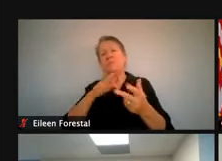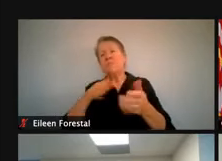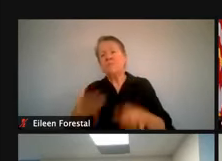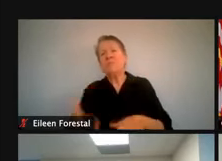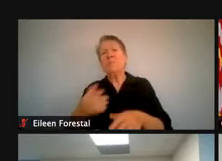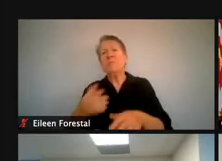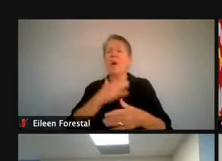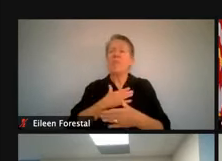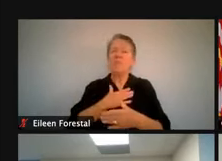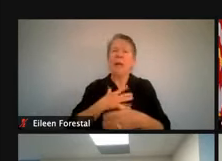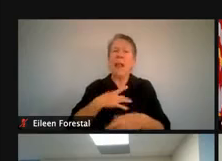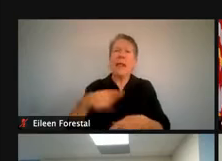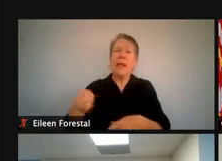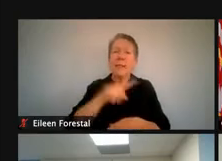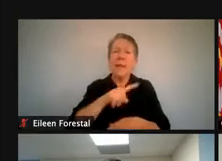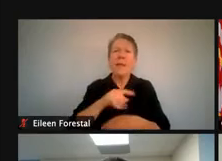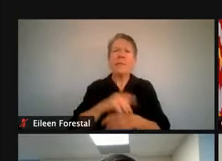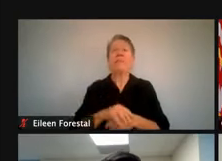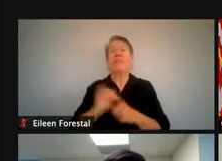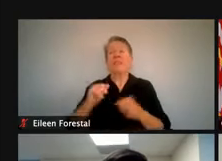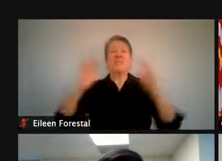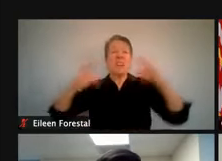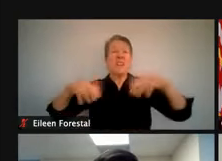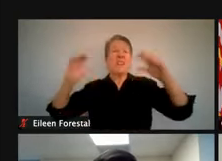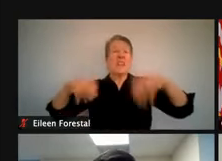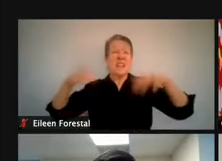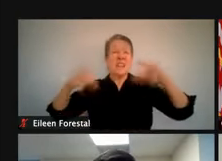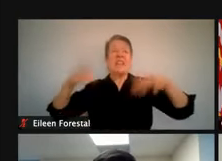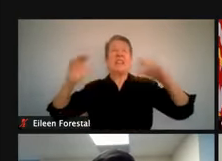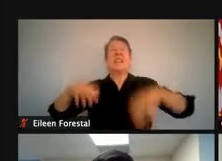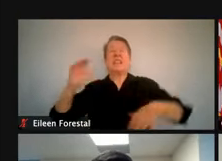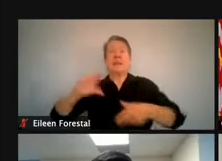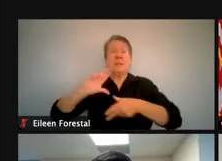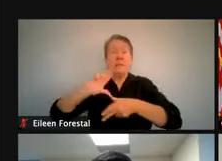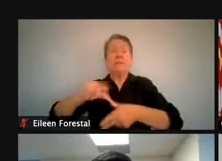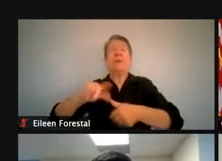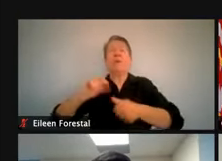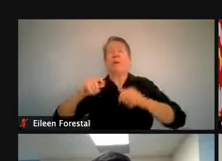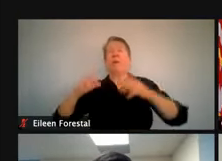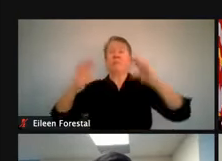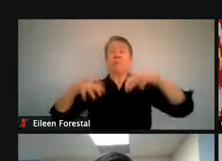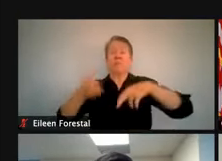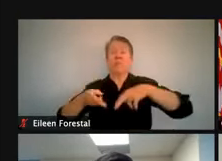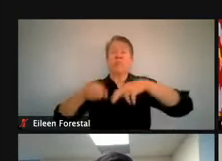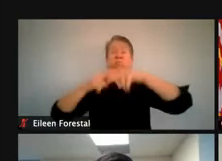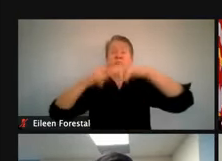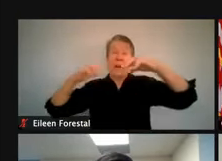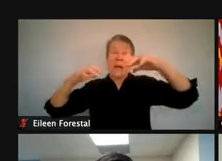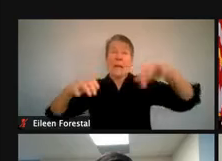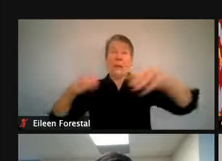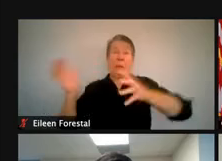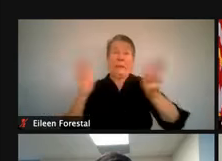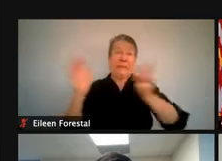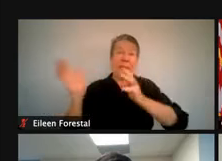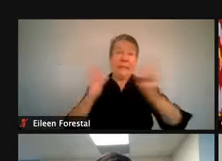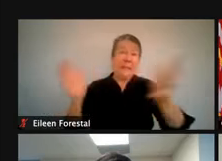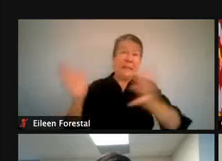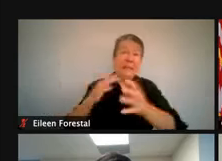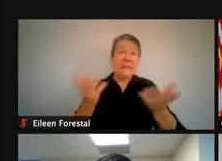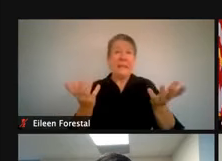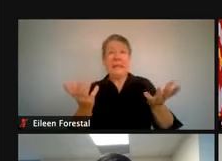We are getting soaked. Winds are gonna pick up. One of the prognosticators said maybe as much as 4 inches of rain. So folks,